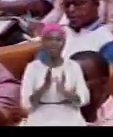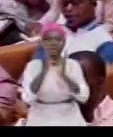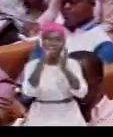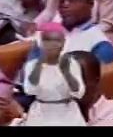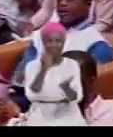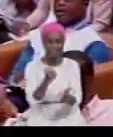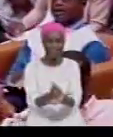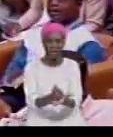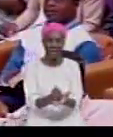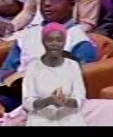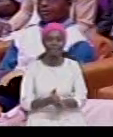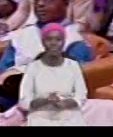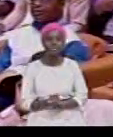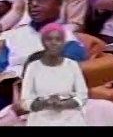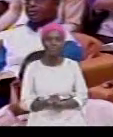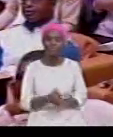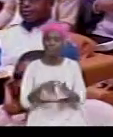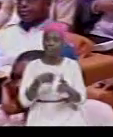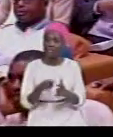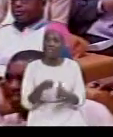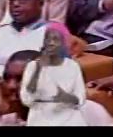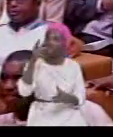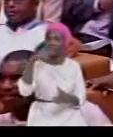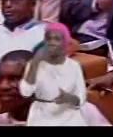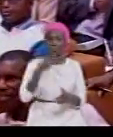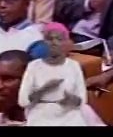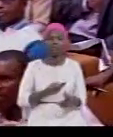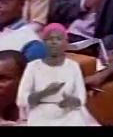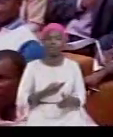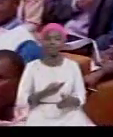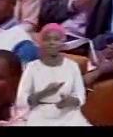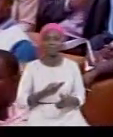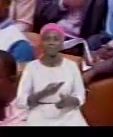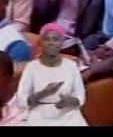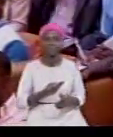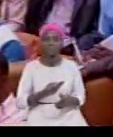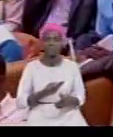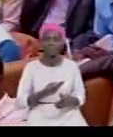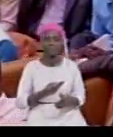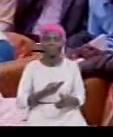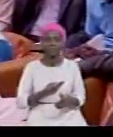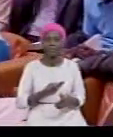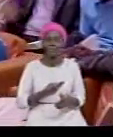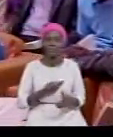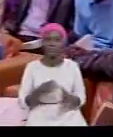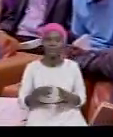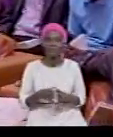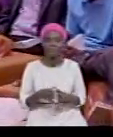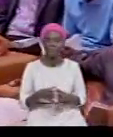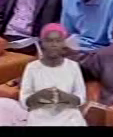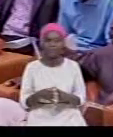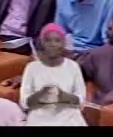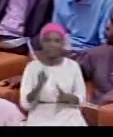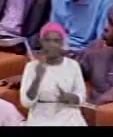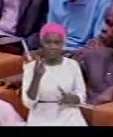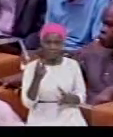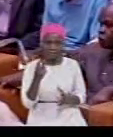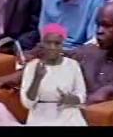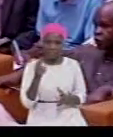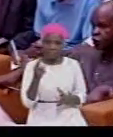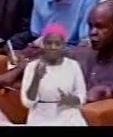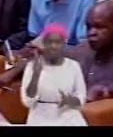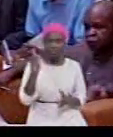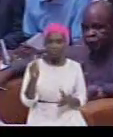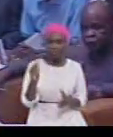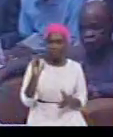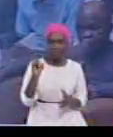Amen. And then he tells us in that is in 2 Timothy